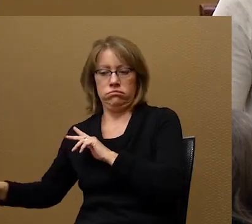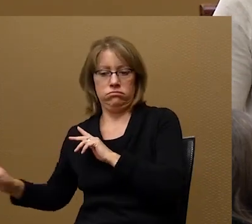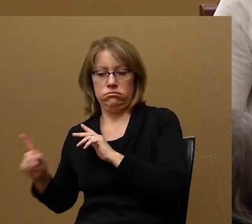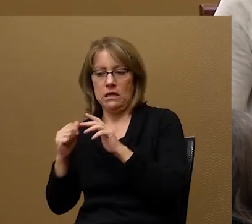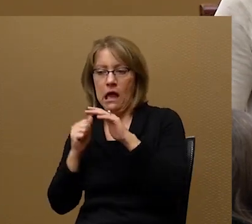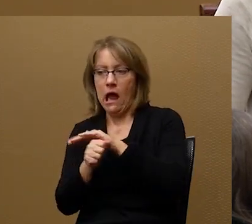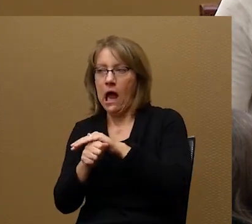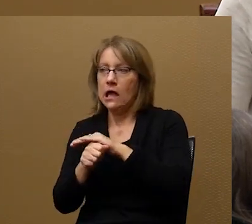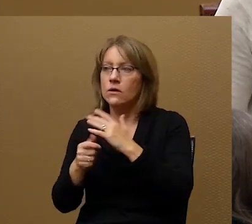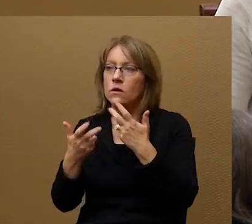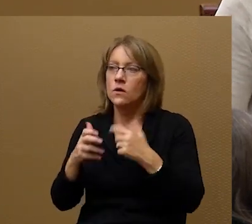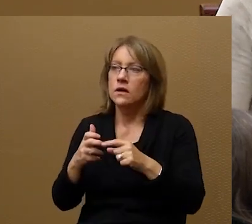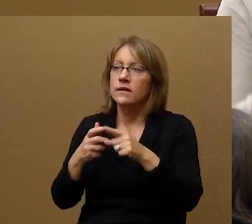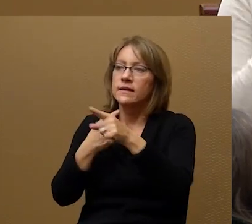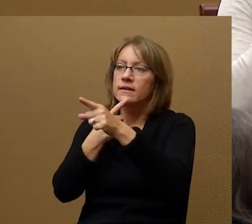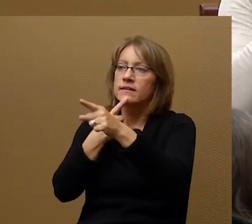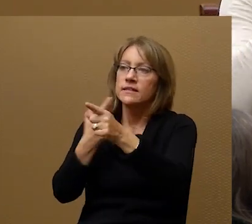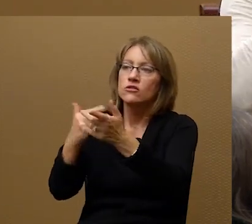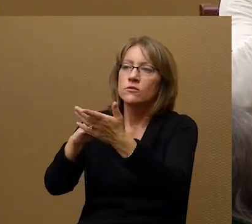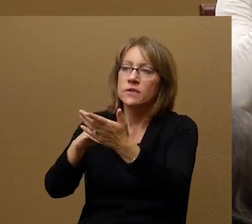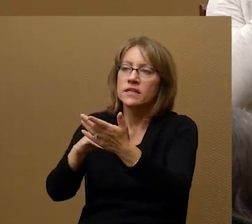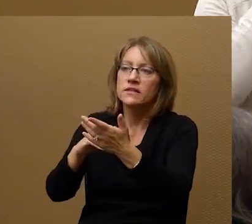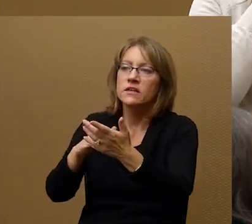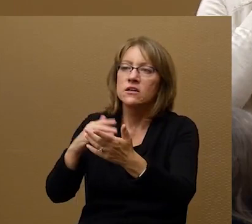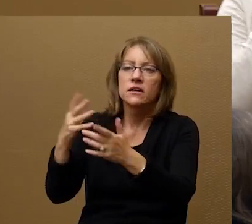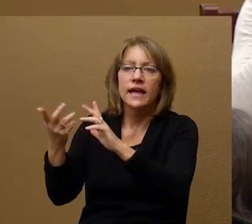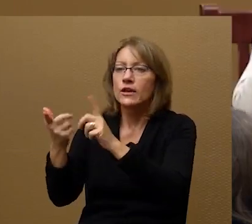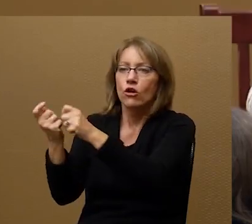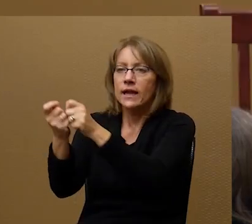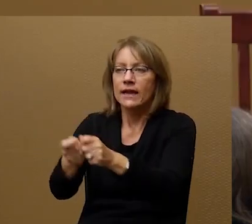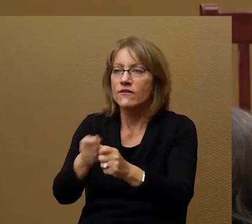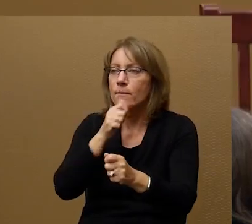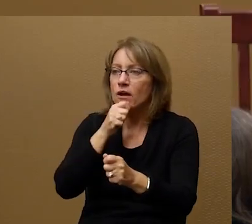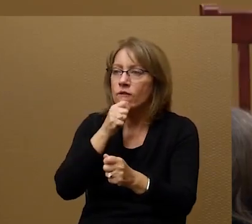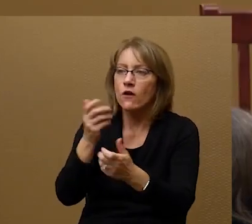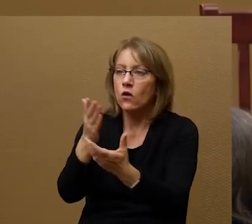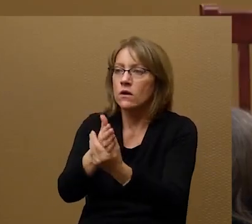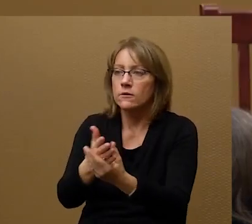that too. So Can you repeat the question and/or give her the microphone? Yeah.